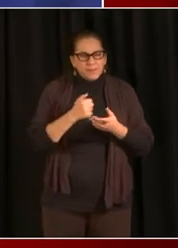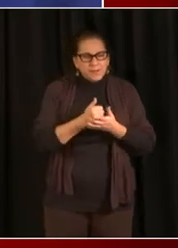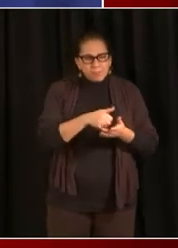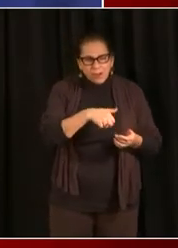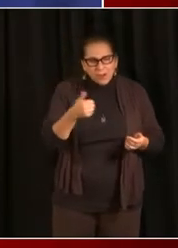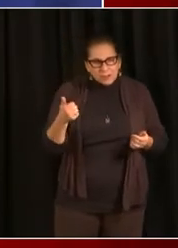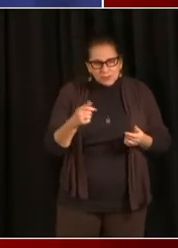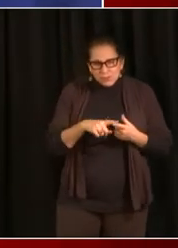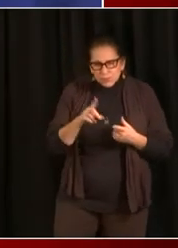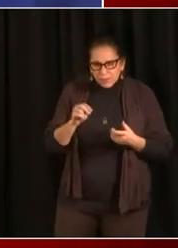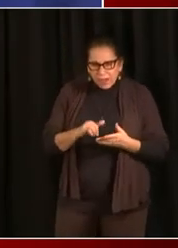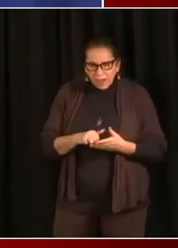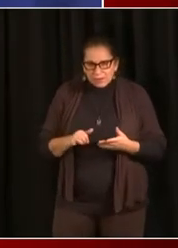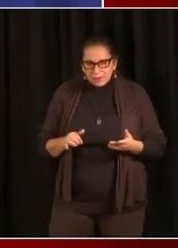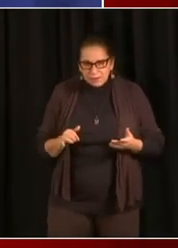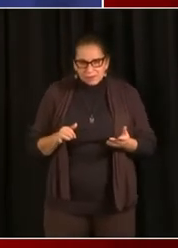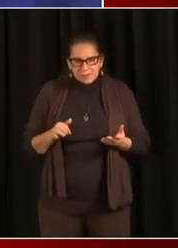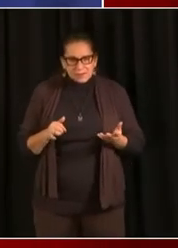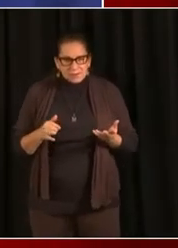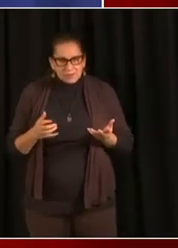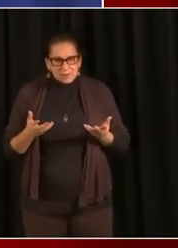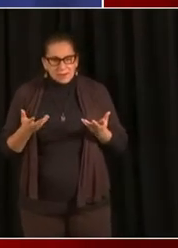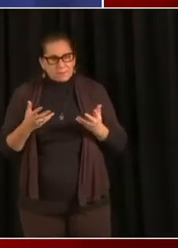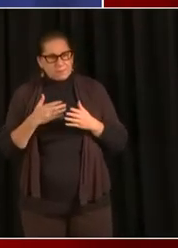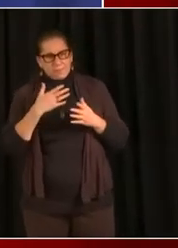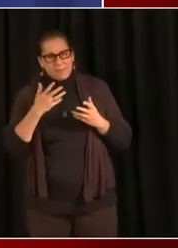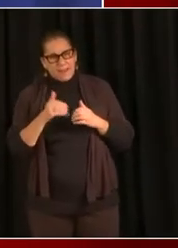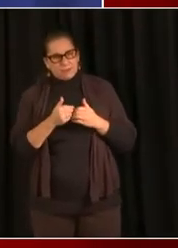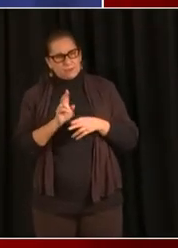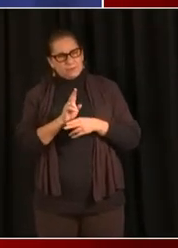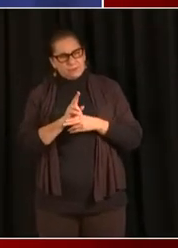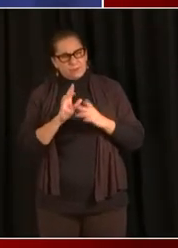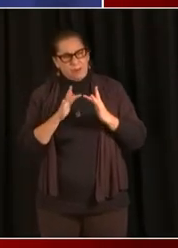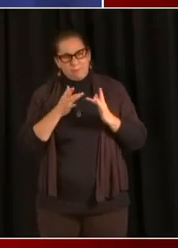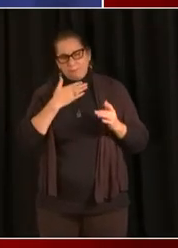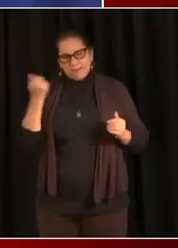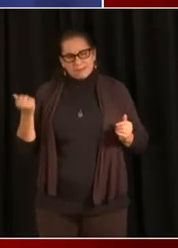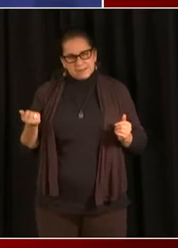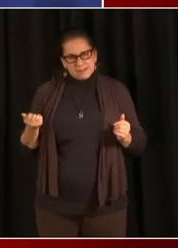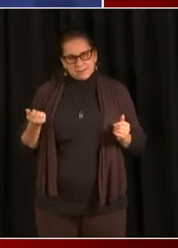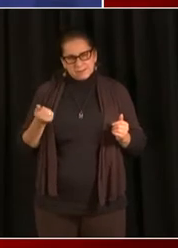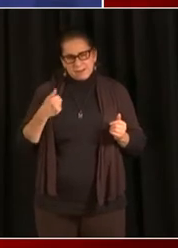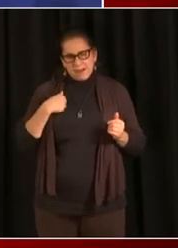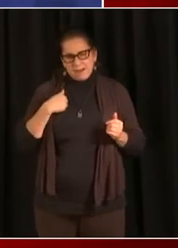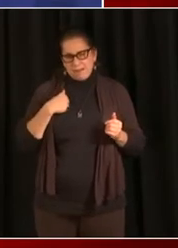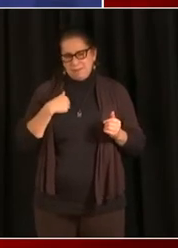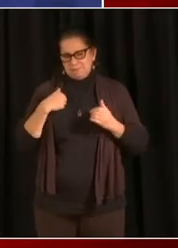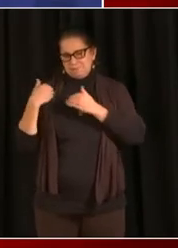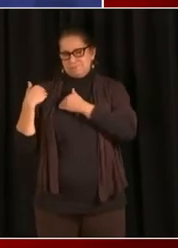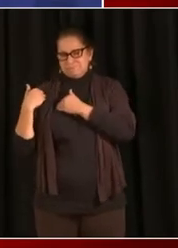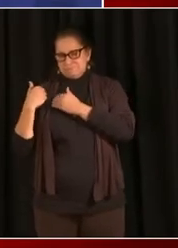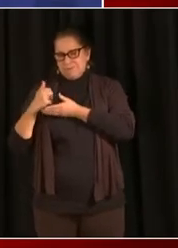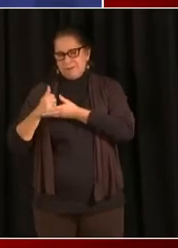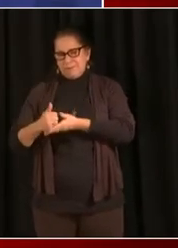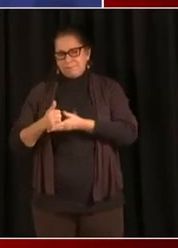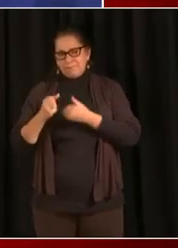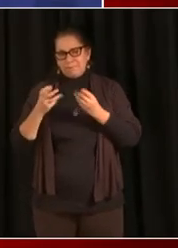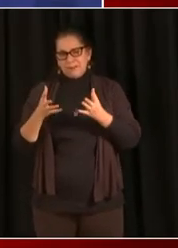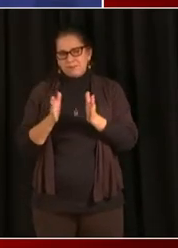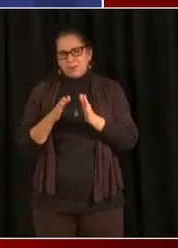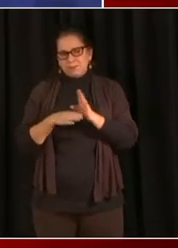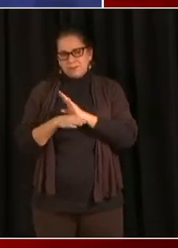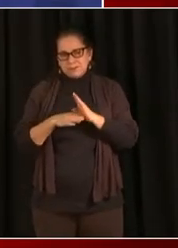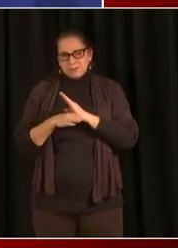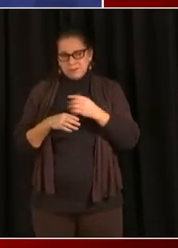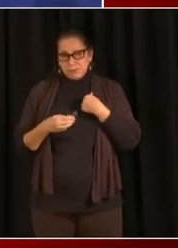available to them and then how they can best utilize them and what impact they can kind of see coming from those. So we've done a lot of work as far as a